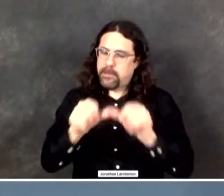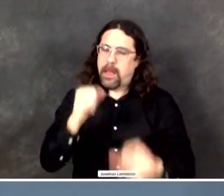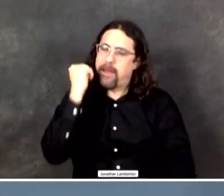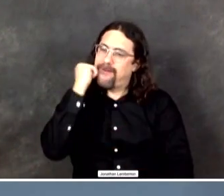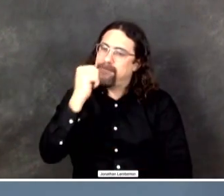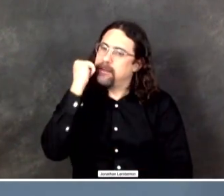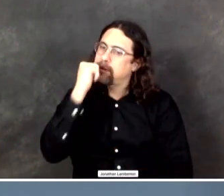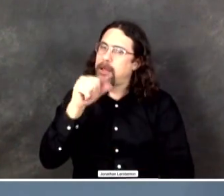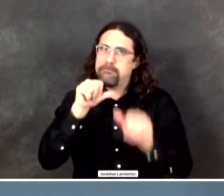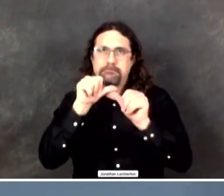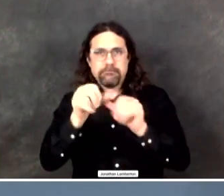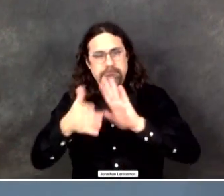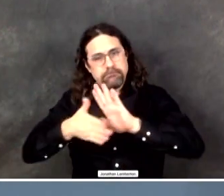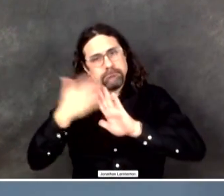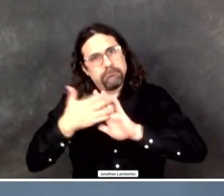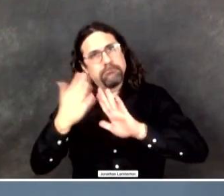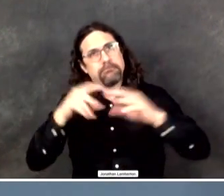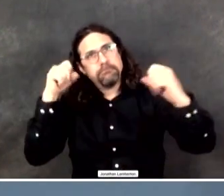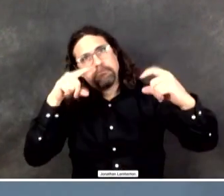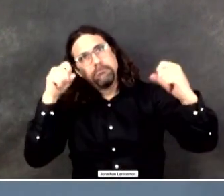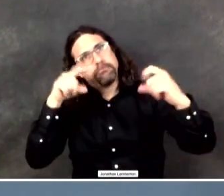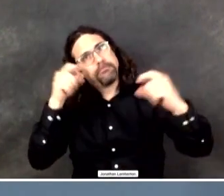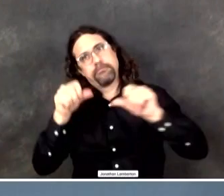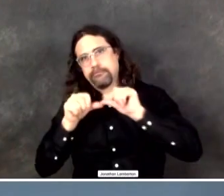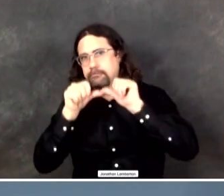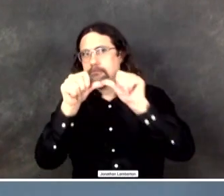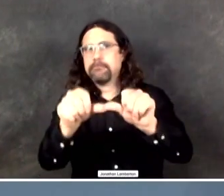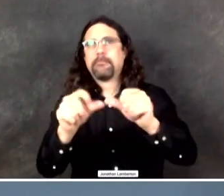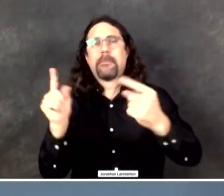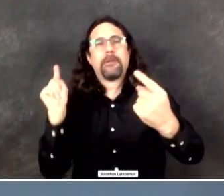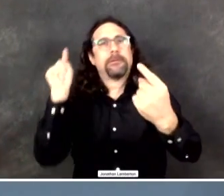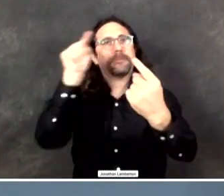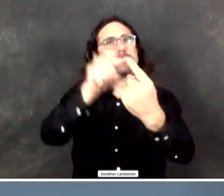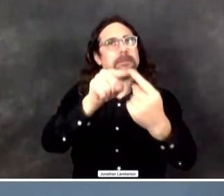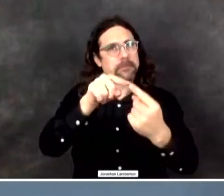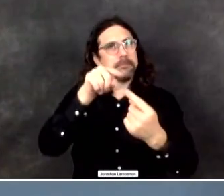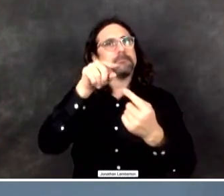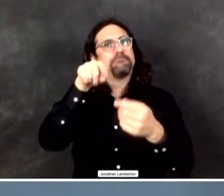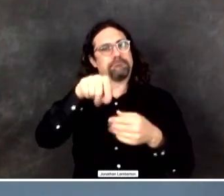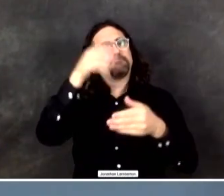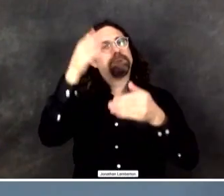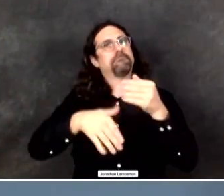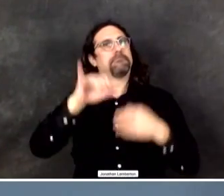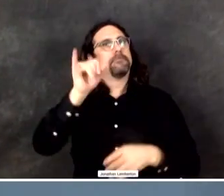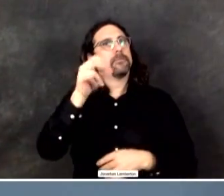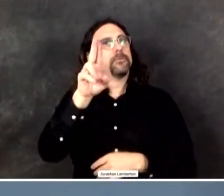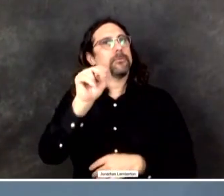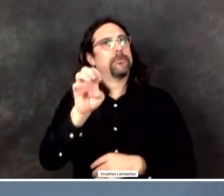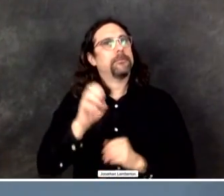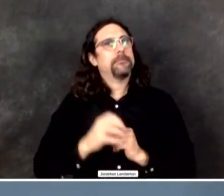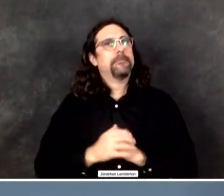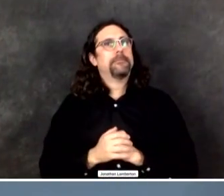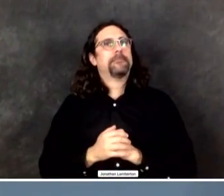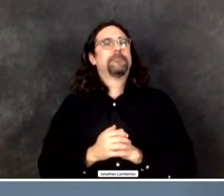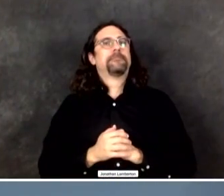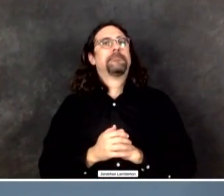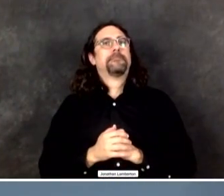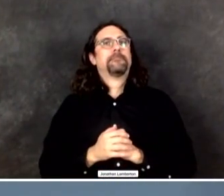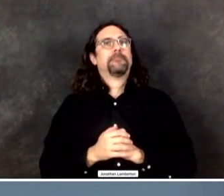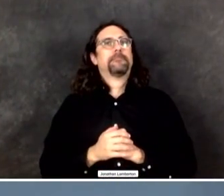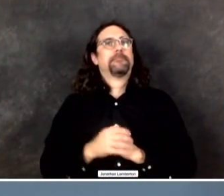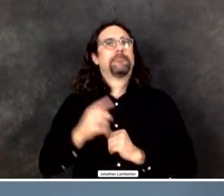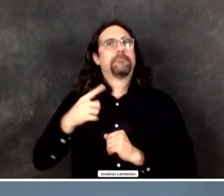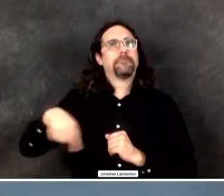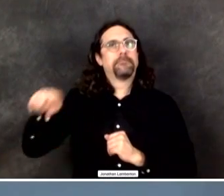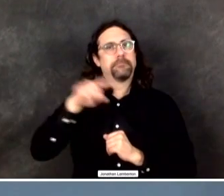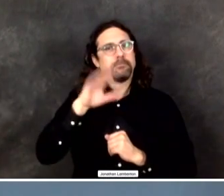to reemphasize what the mayor said. We are going to be here to support you, both our teachers, our administrators, our students, and our families through